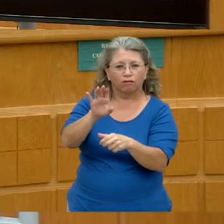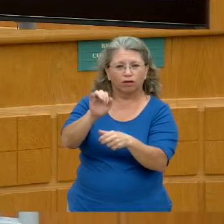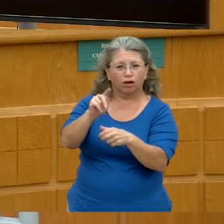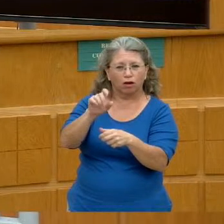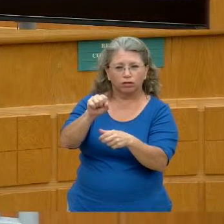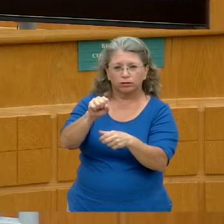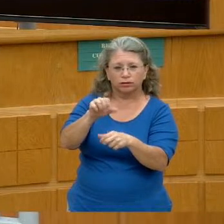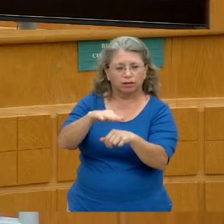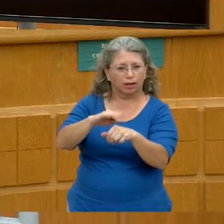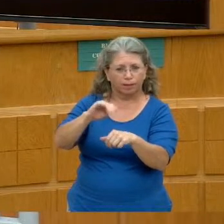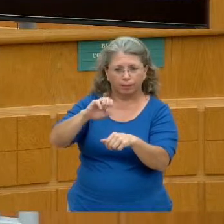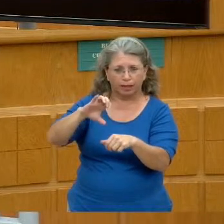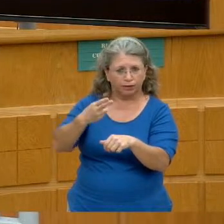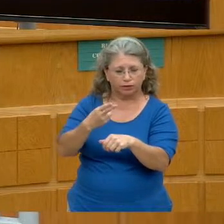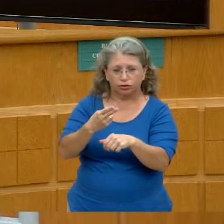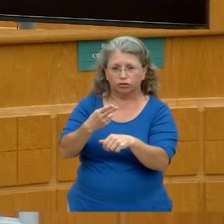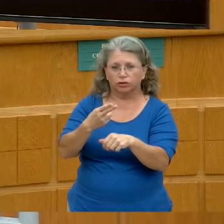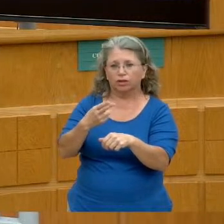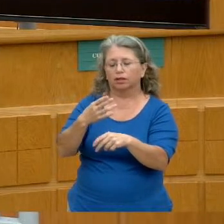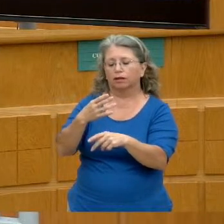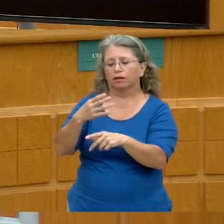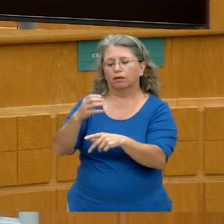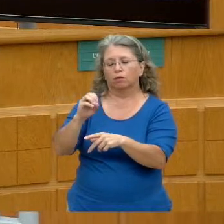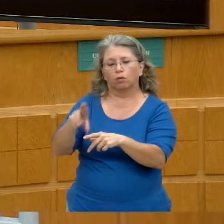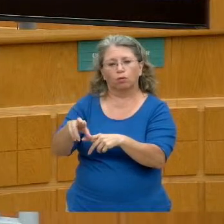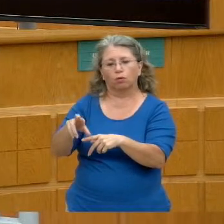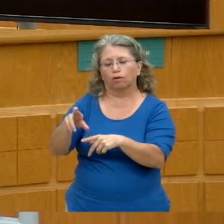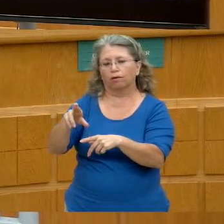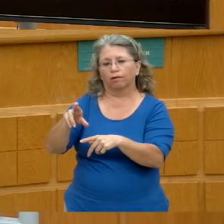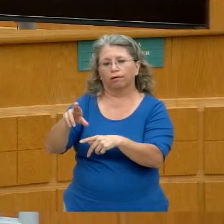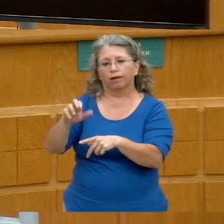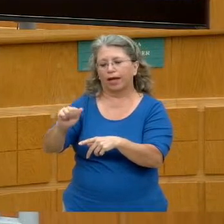the beach, with the exception of ADA permitted ones.